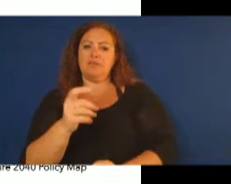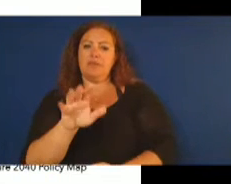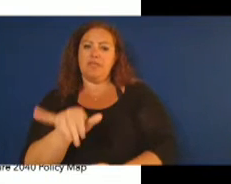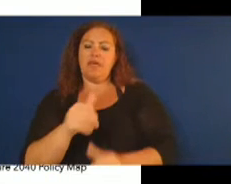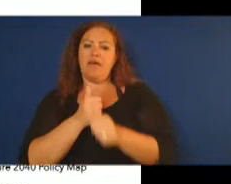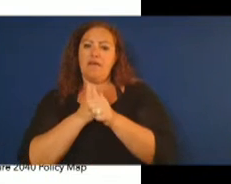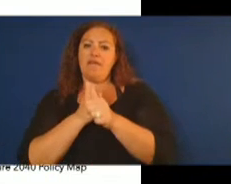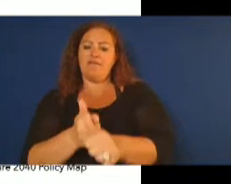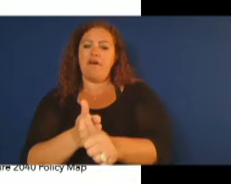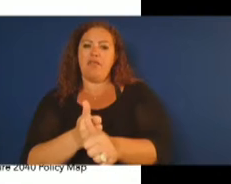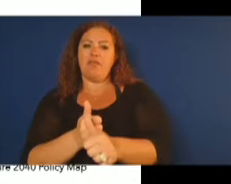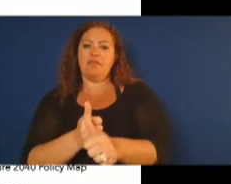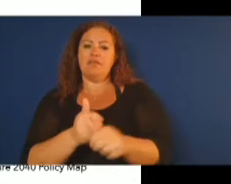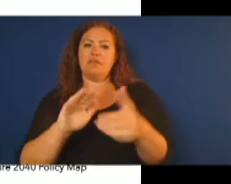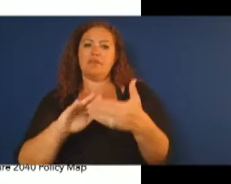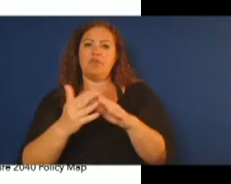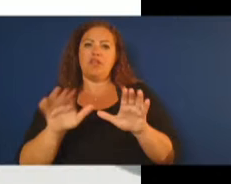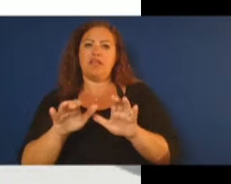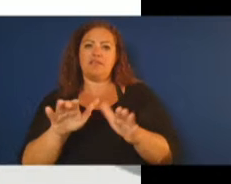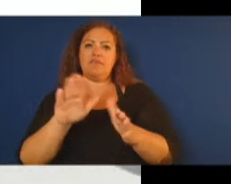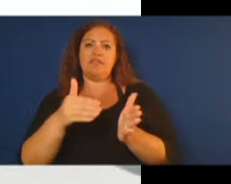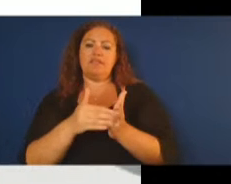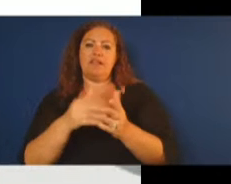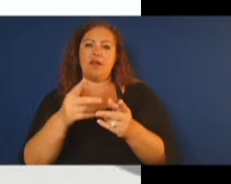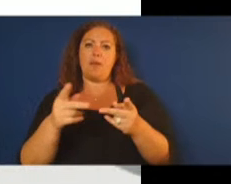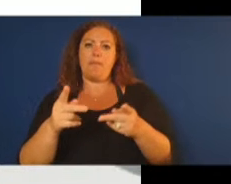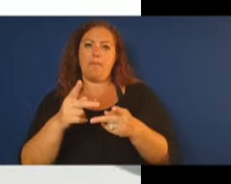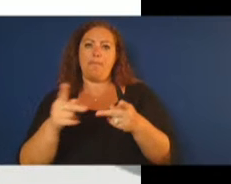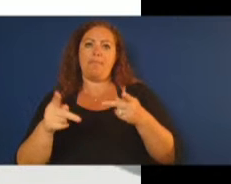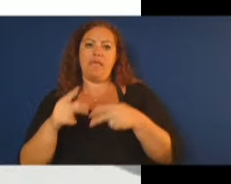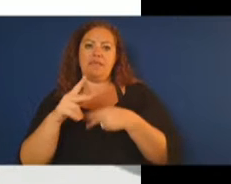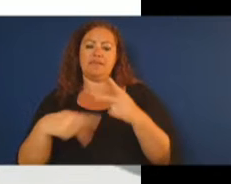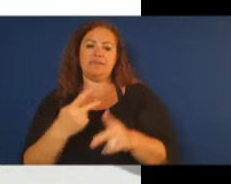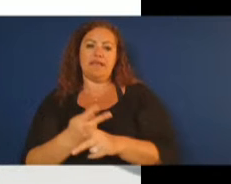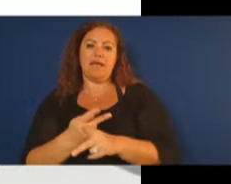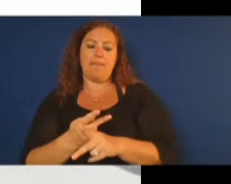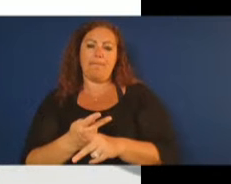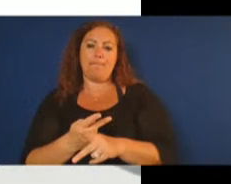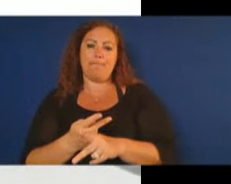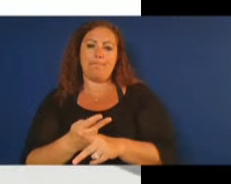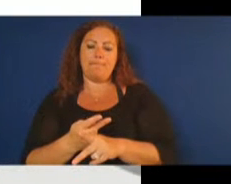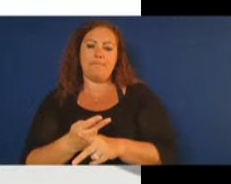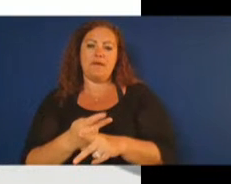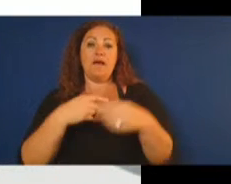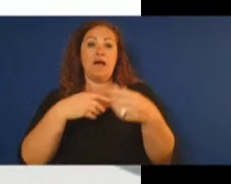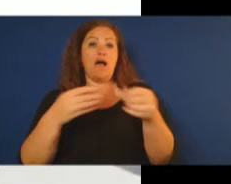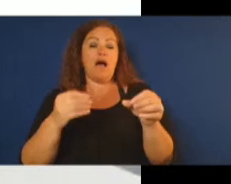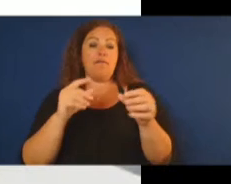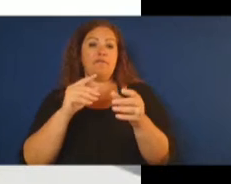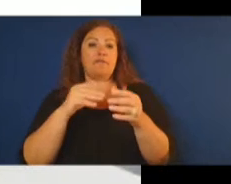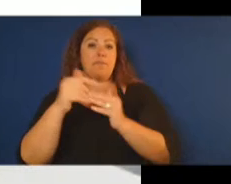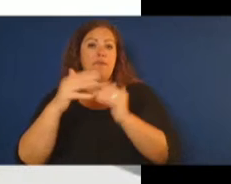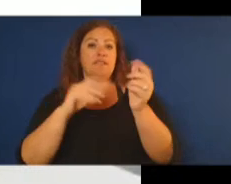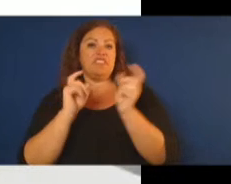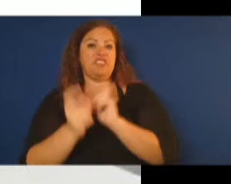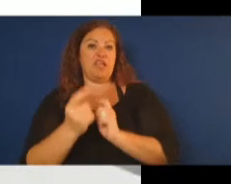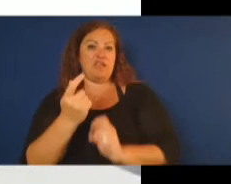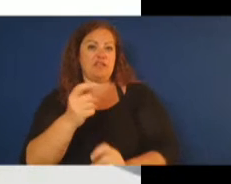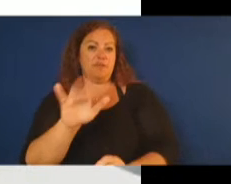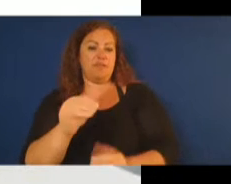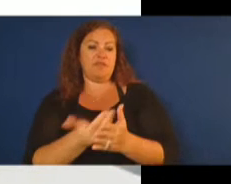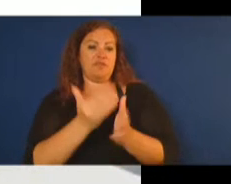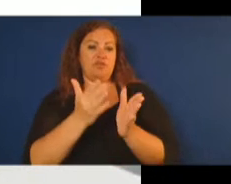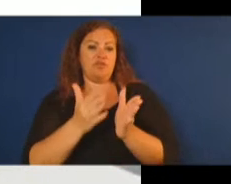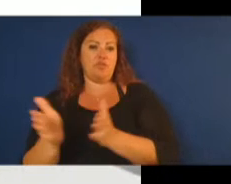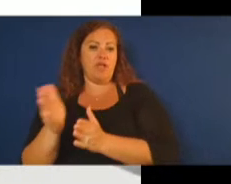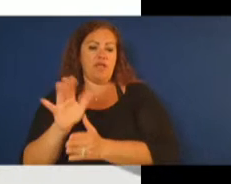the community Activity Center Place type um The Office Buildings changed a little bit this is the new plan that will turn in on